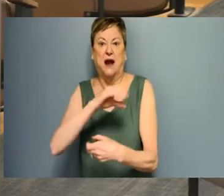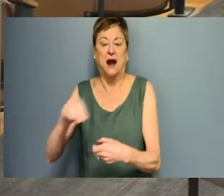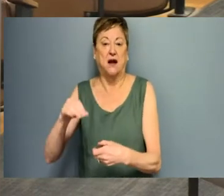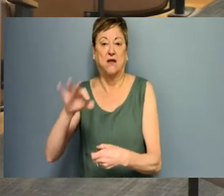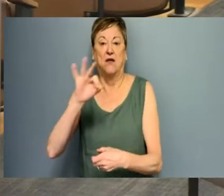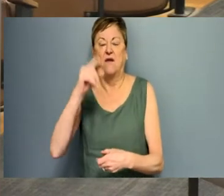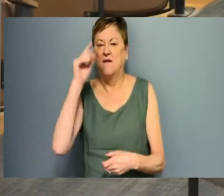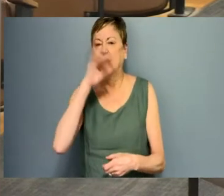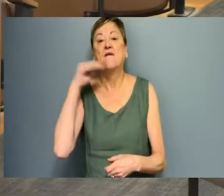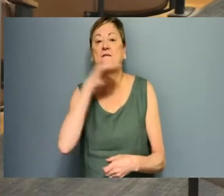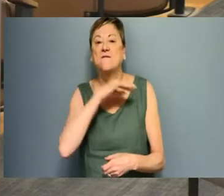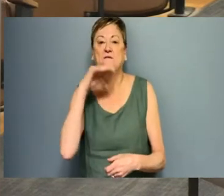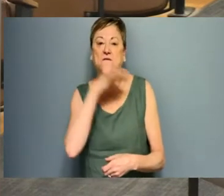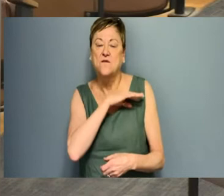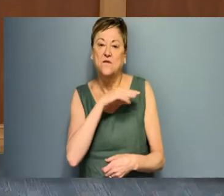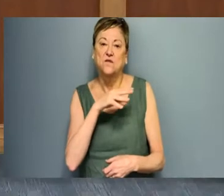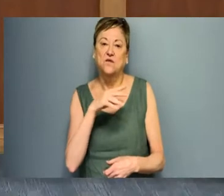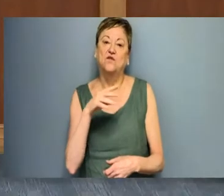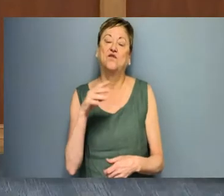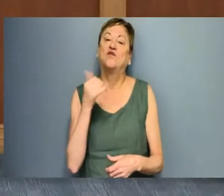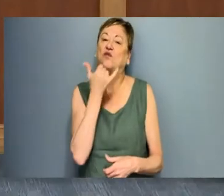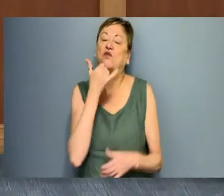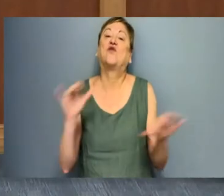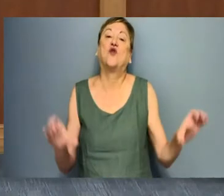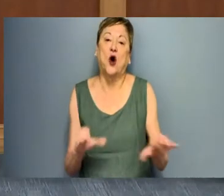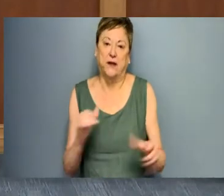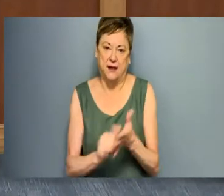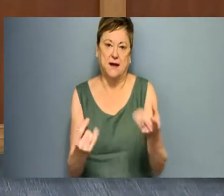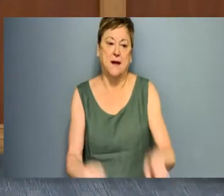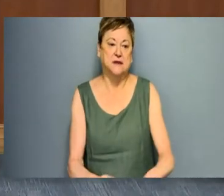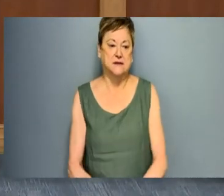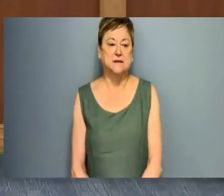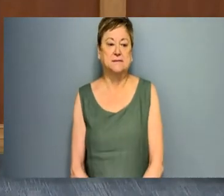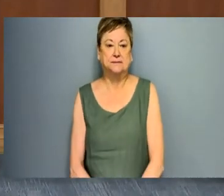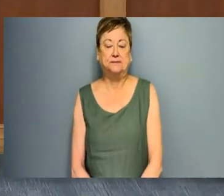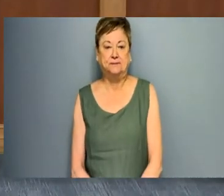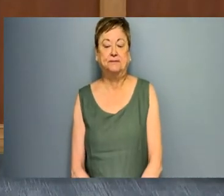Okay. All right.